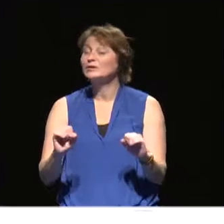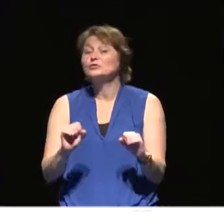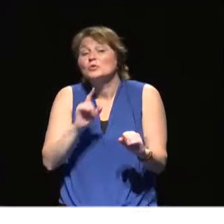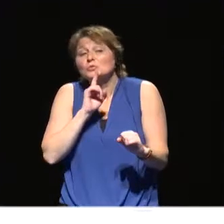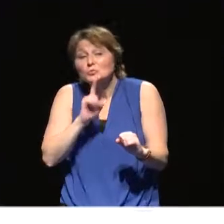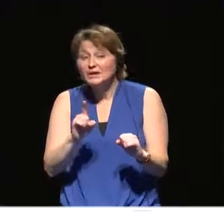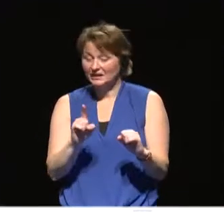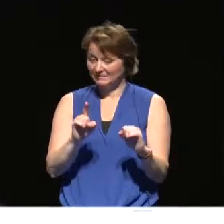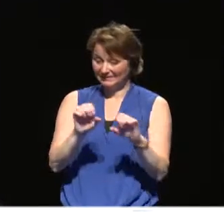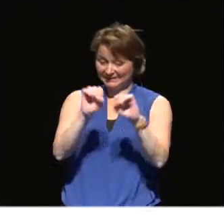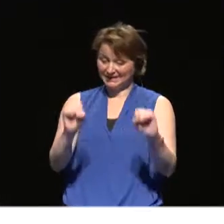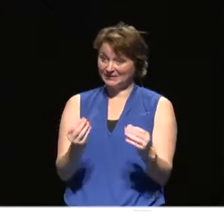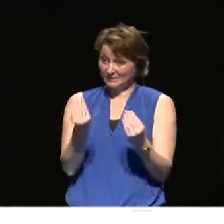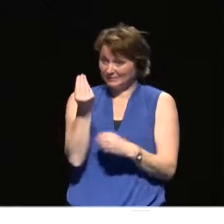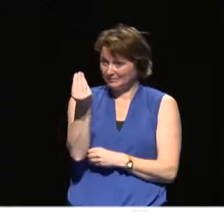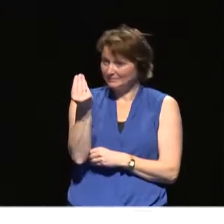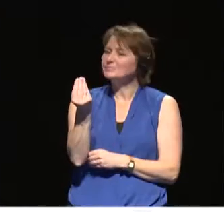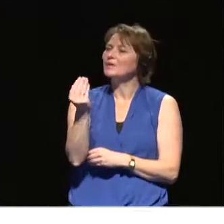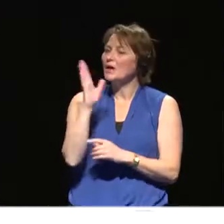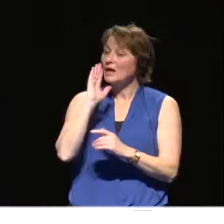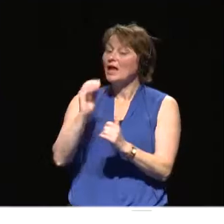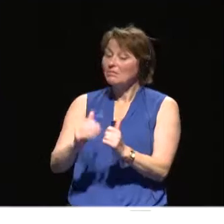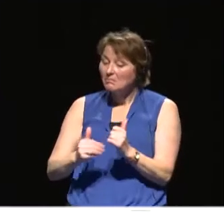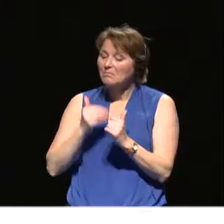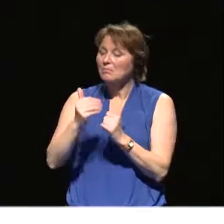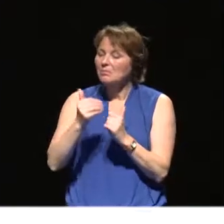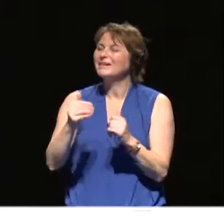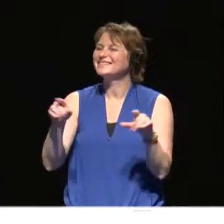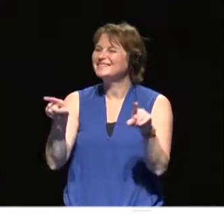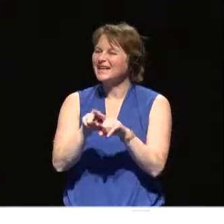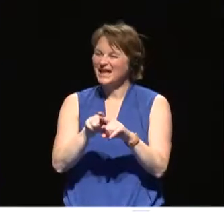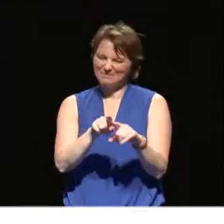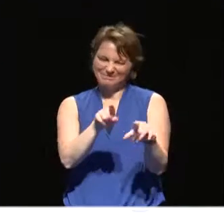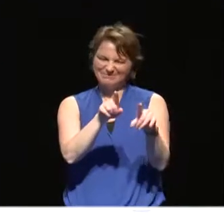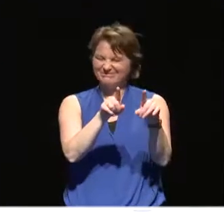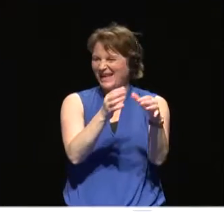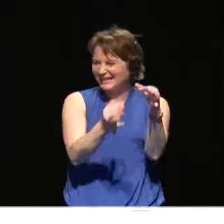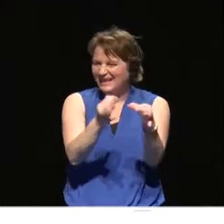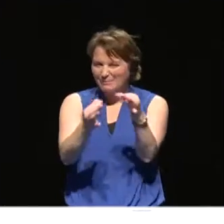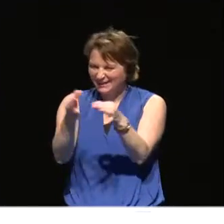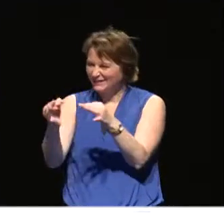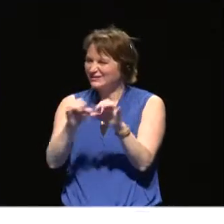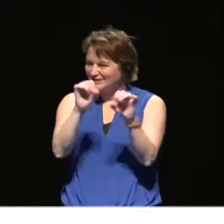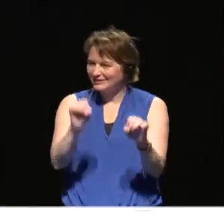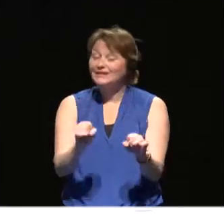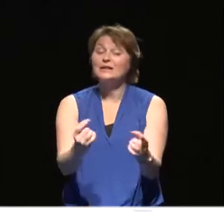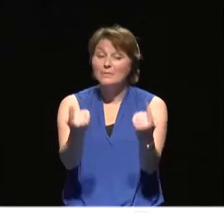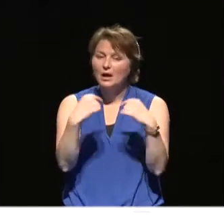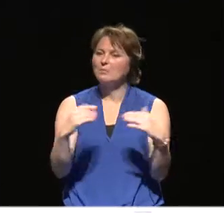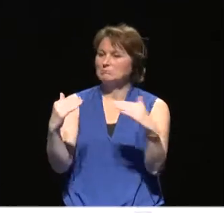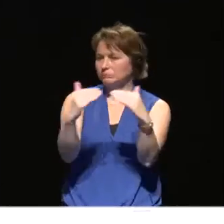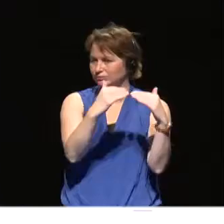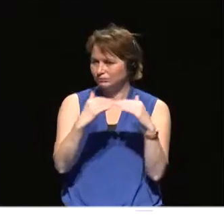leads to the proper and adequate grading and examination system. Out of education system